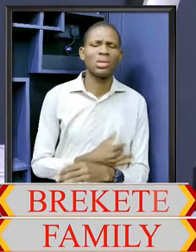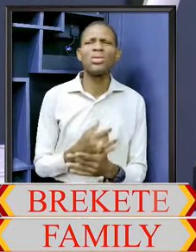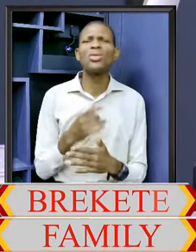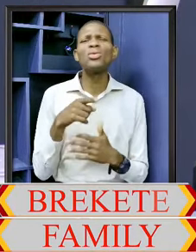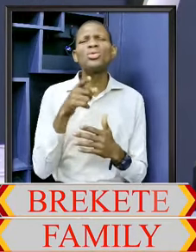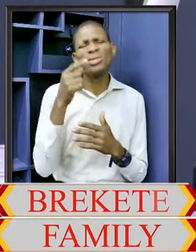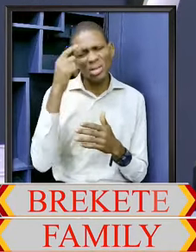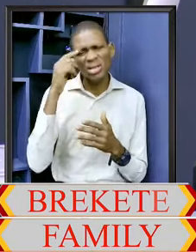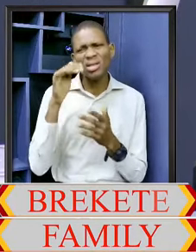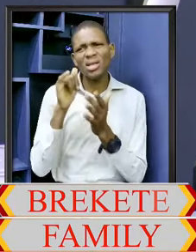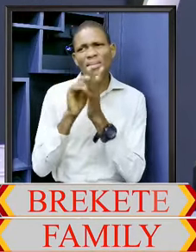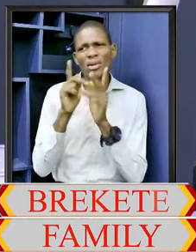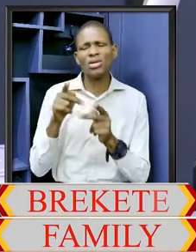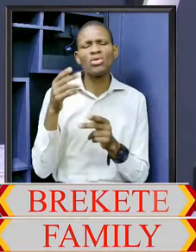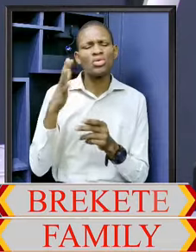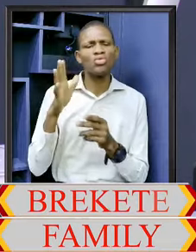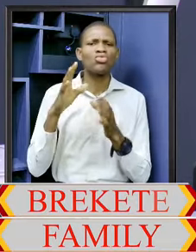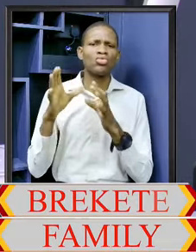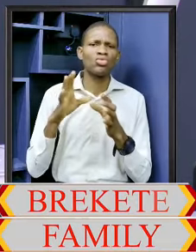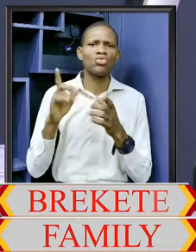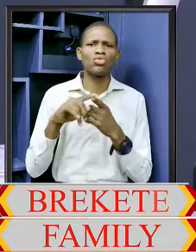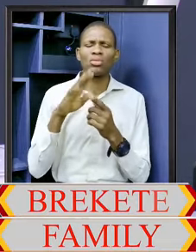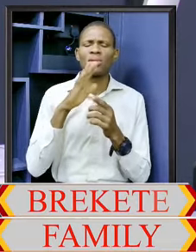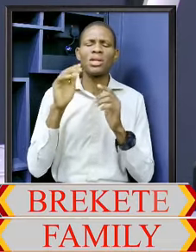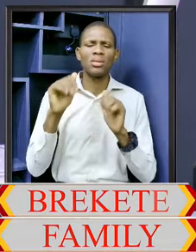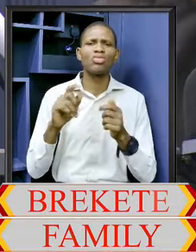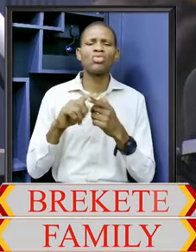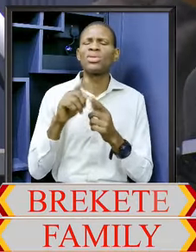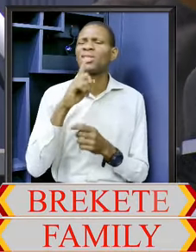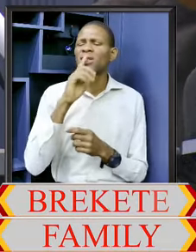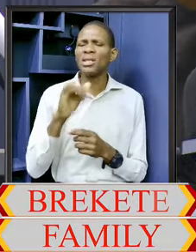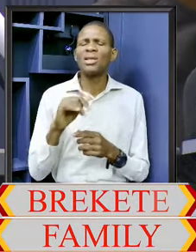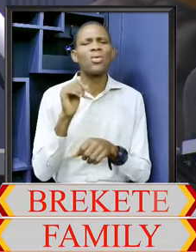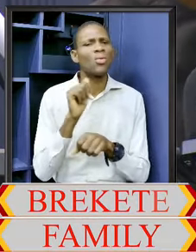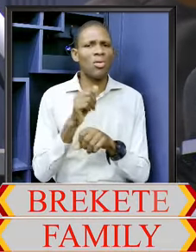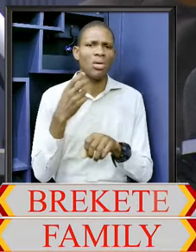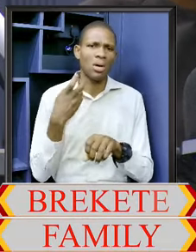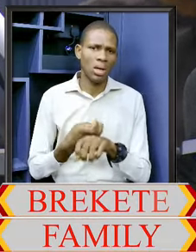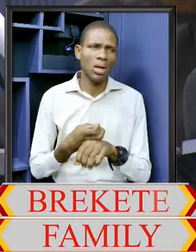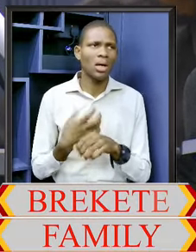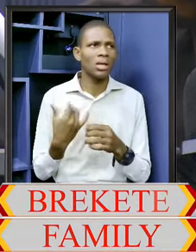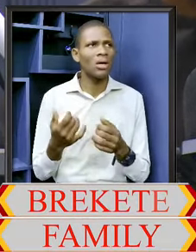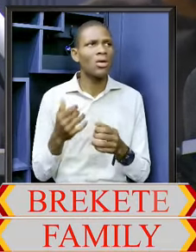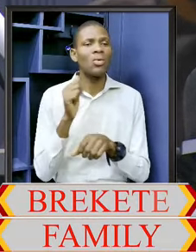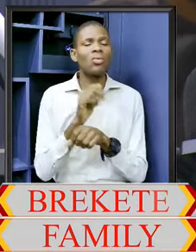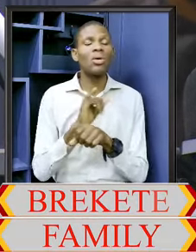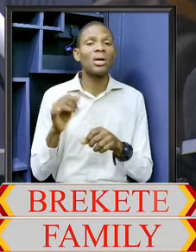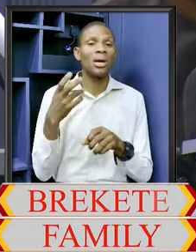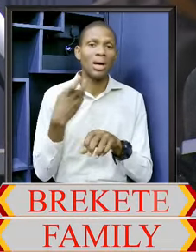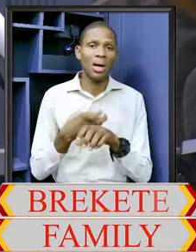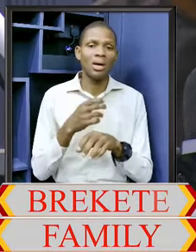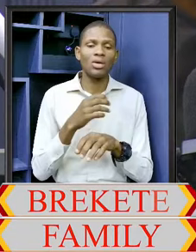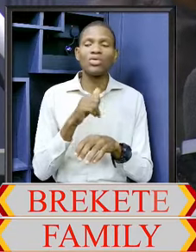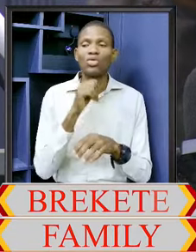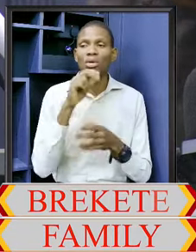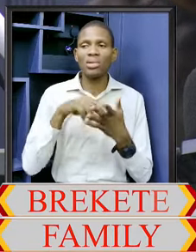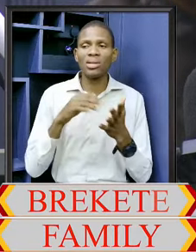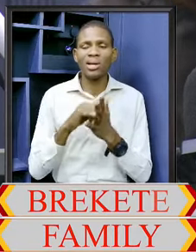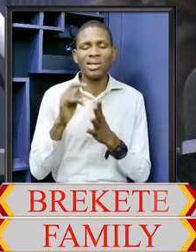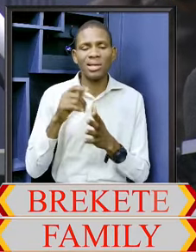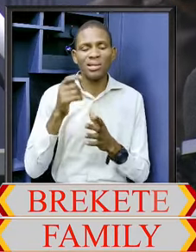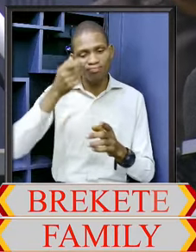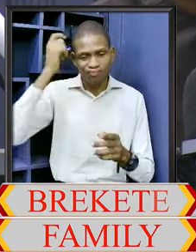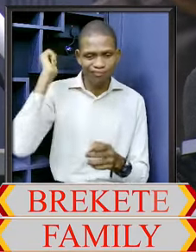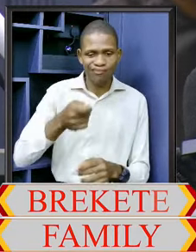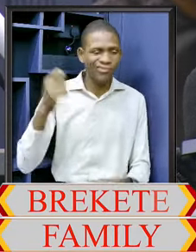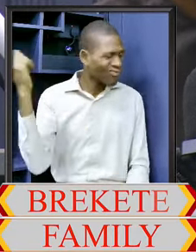do to be able to really work that hard? Because working hard no mean say he carry hammer they hit himself, or he carry